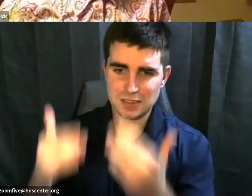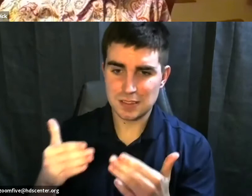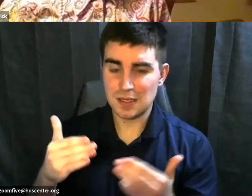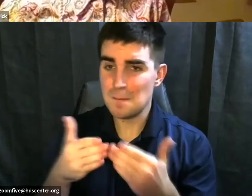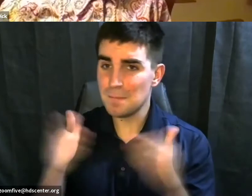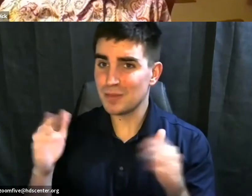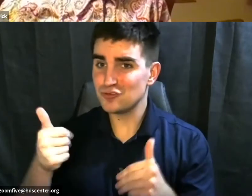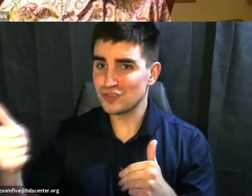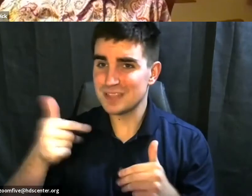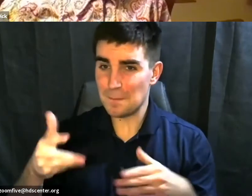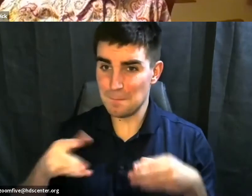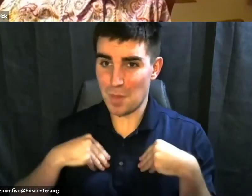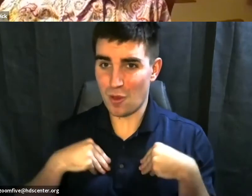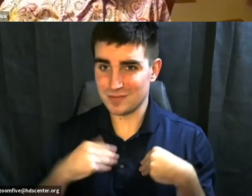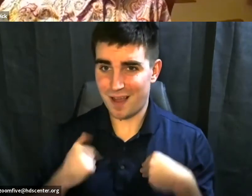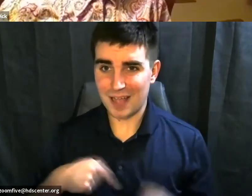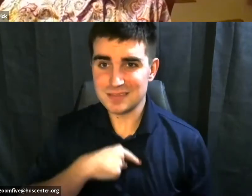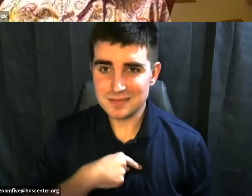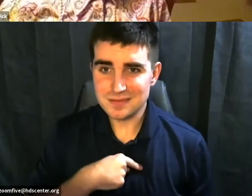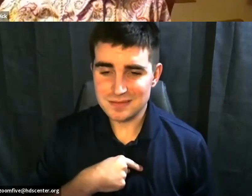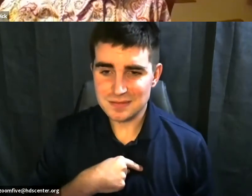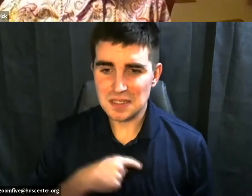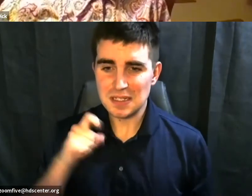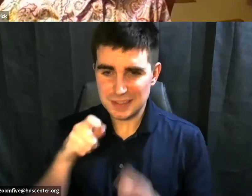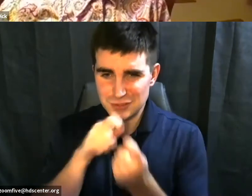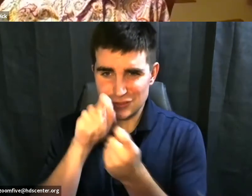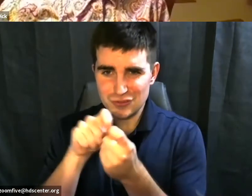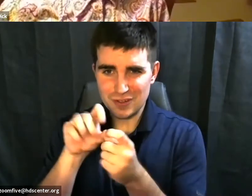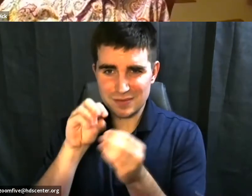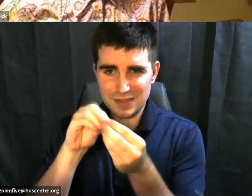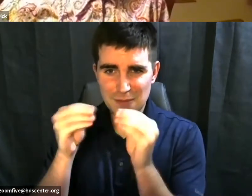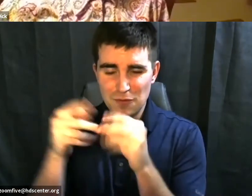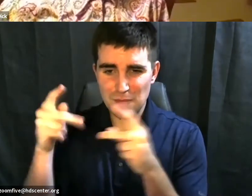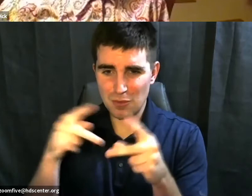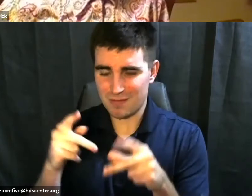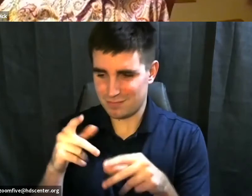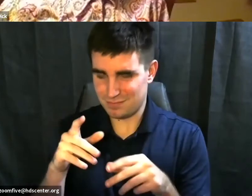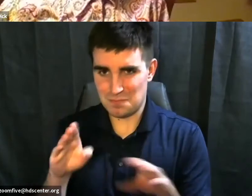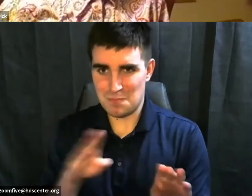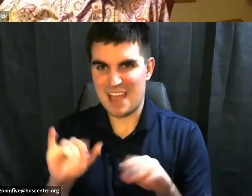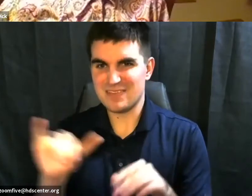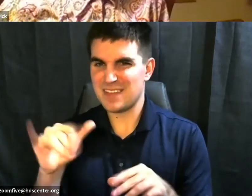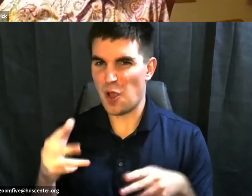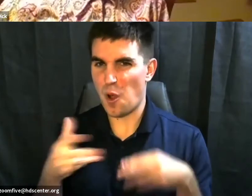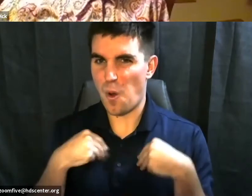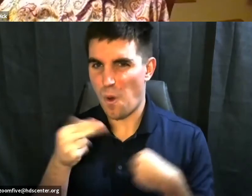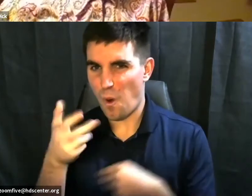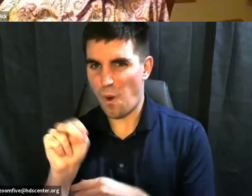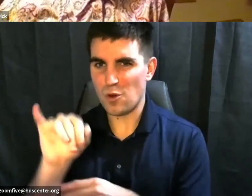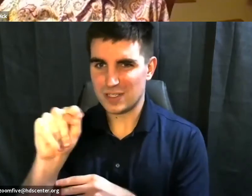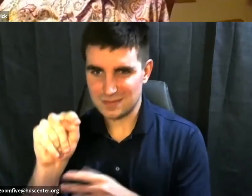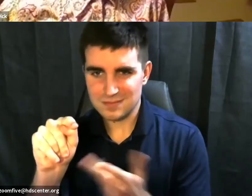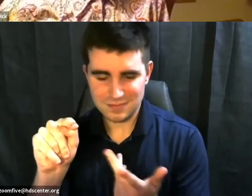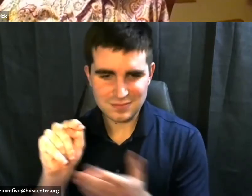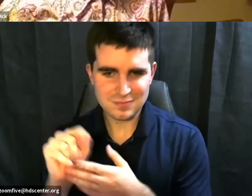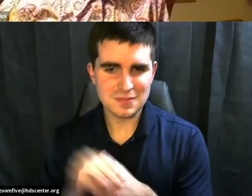us. It needs a certain number of people in the community to act like they own it. And so I think that that's